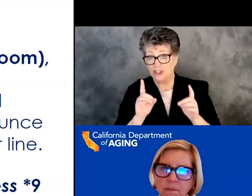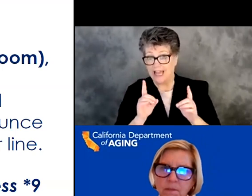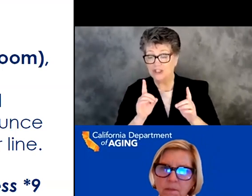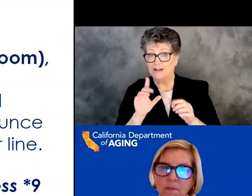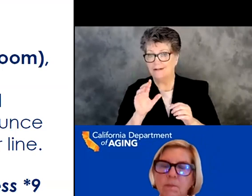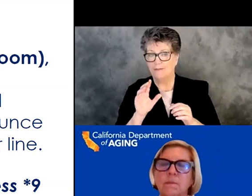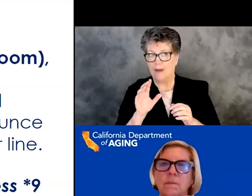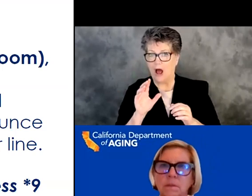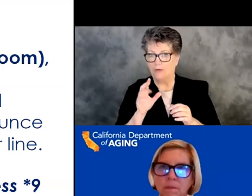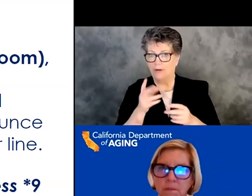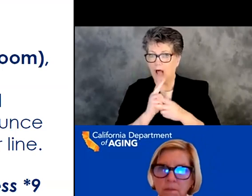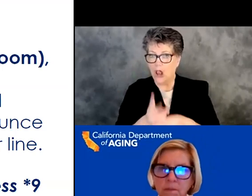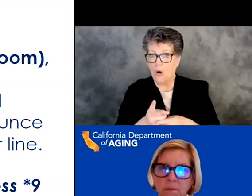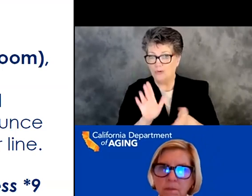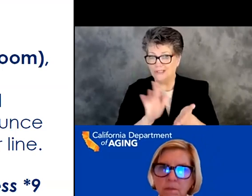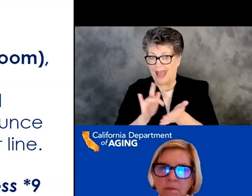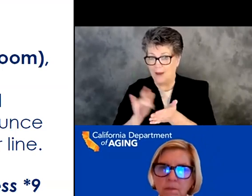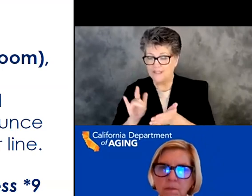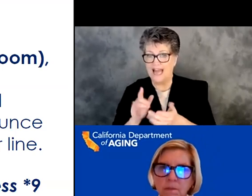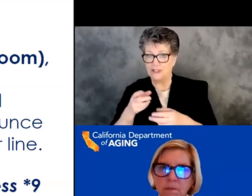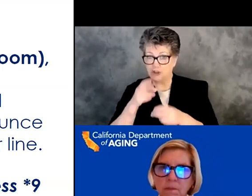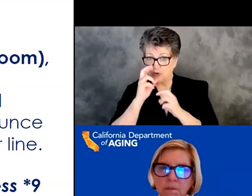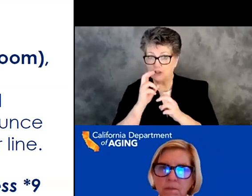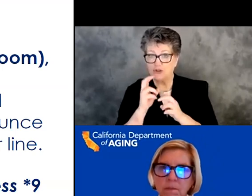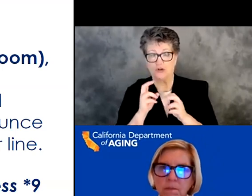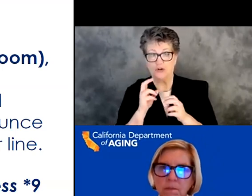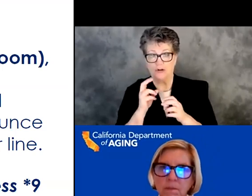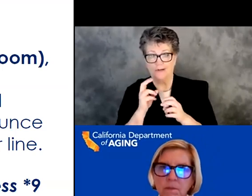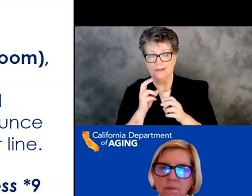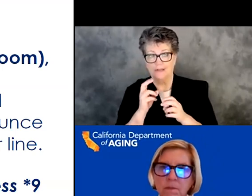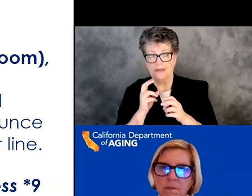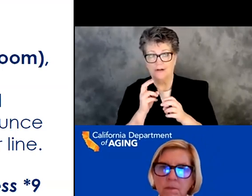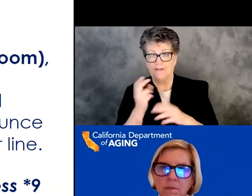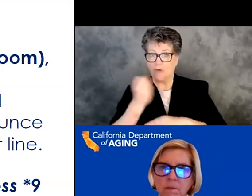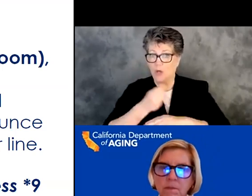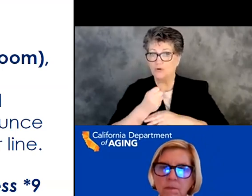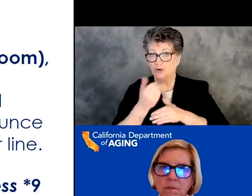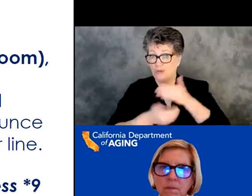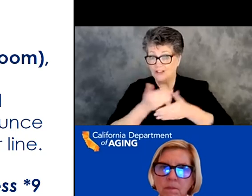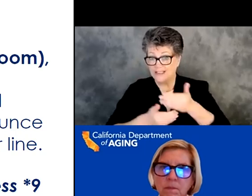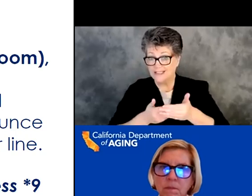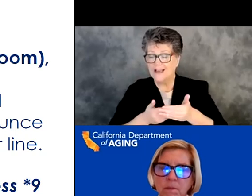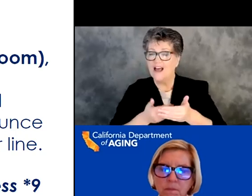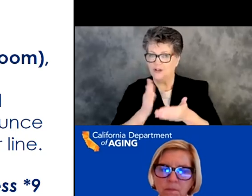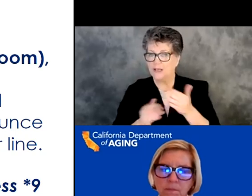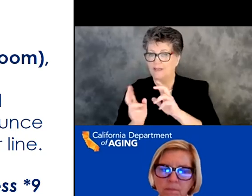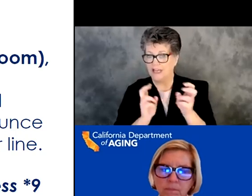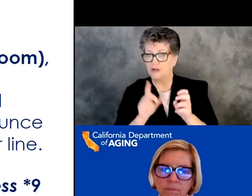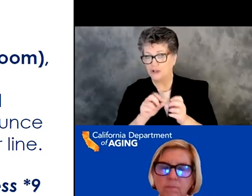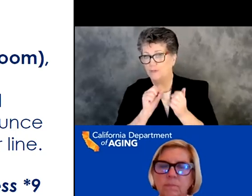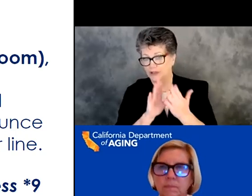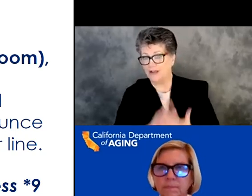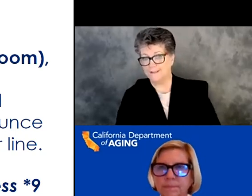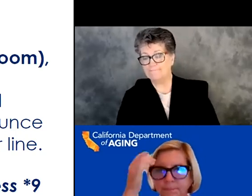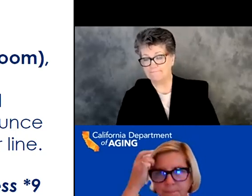scams, and stricter standards around foreclosure processes and procedures are some of the issues that should be